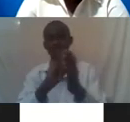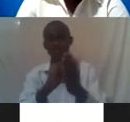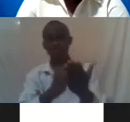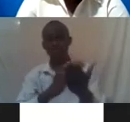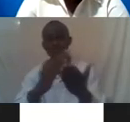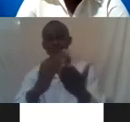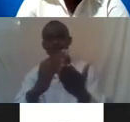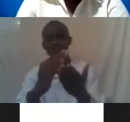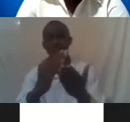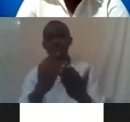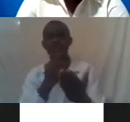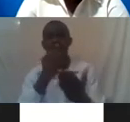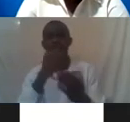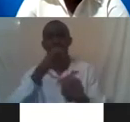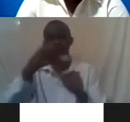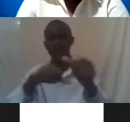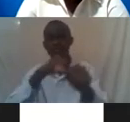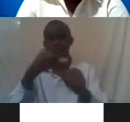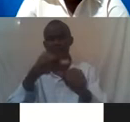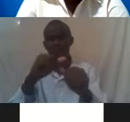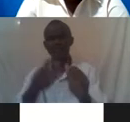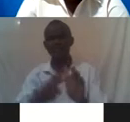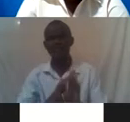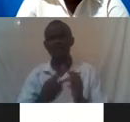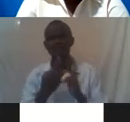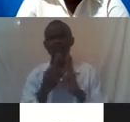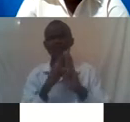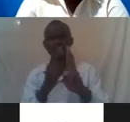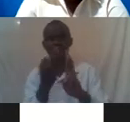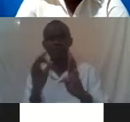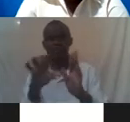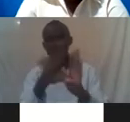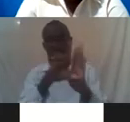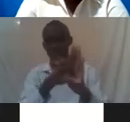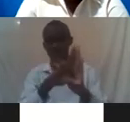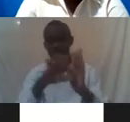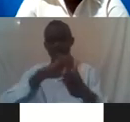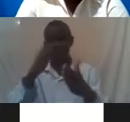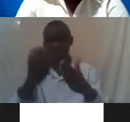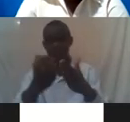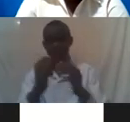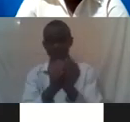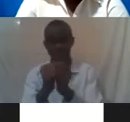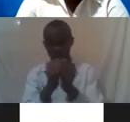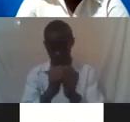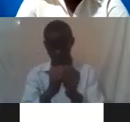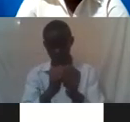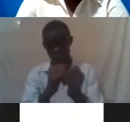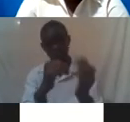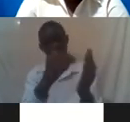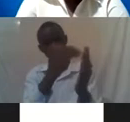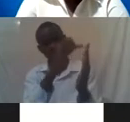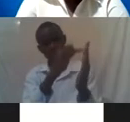provision about consequential legislation, even with a Schedule 1 that sets out